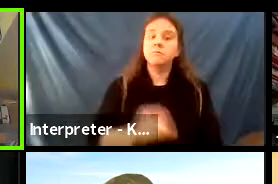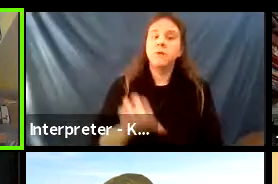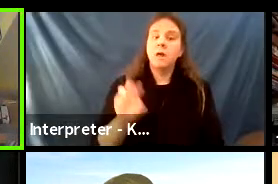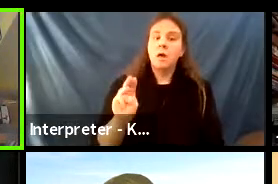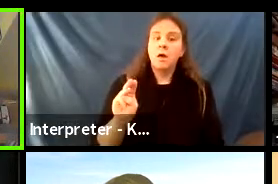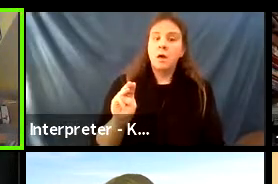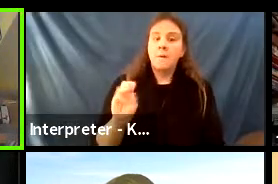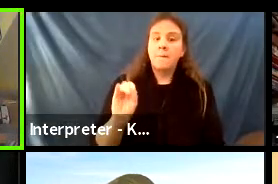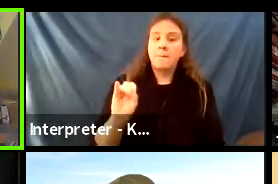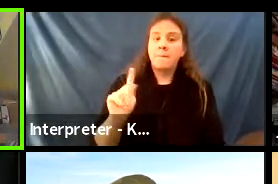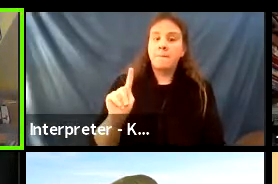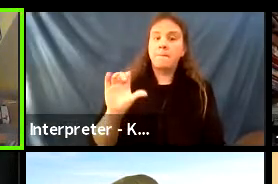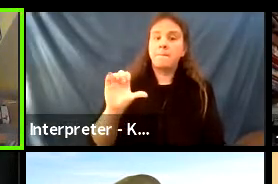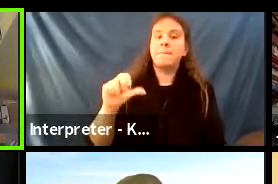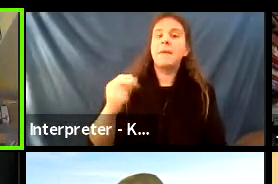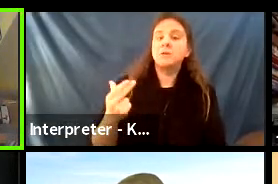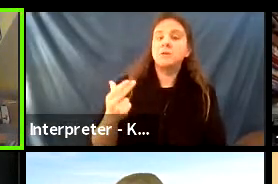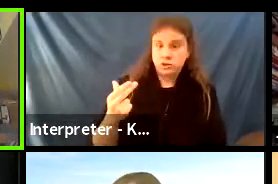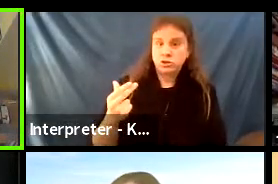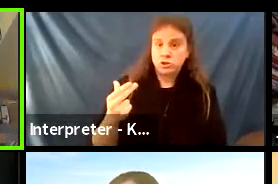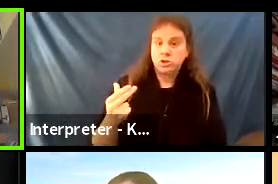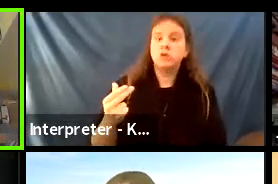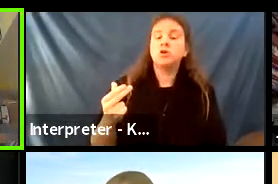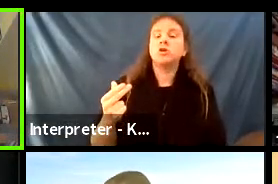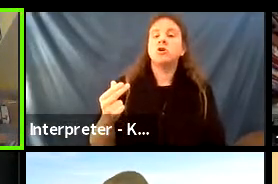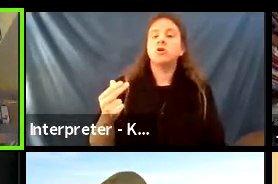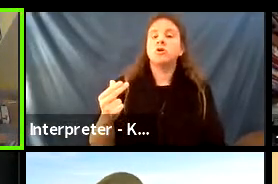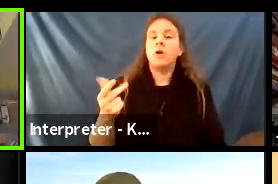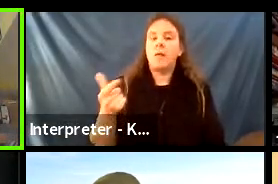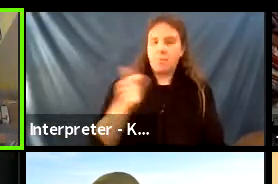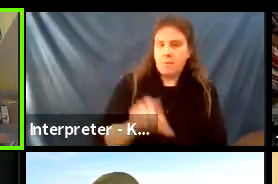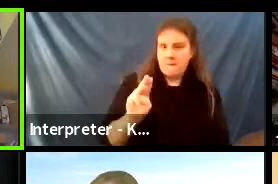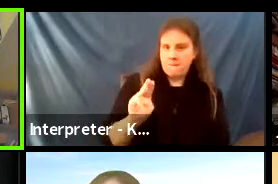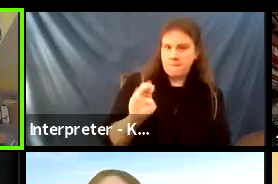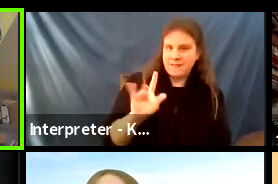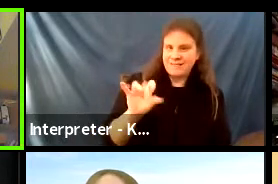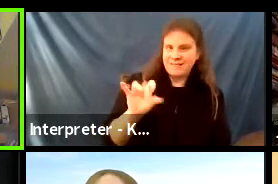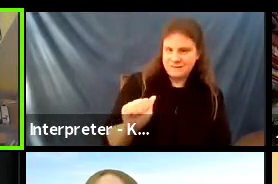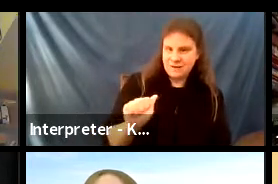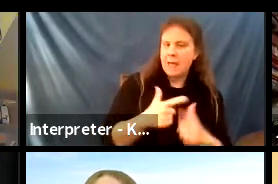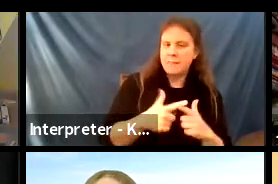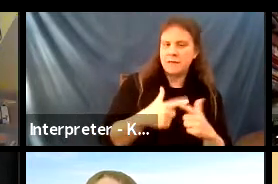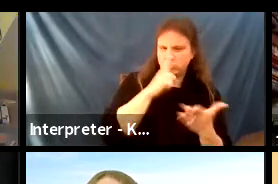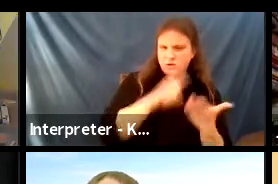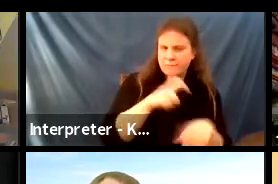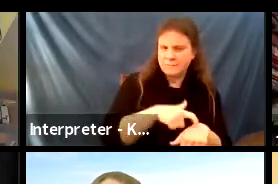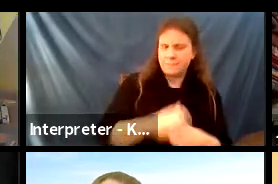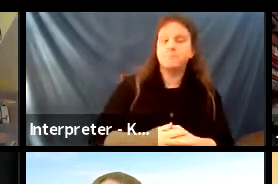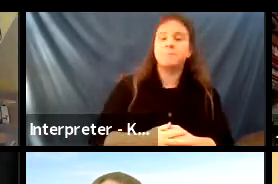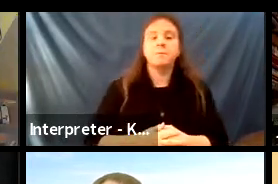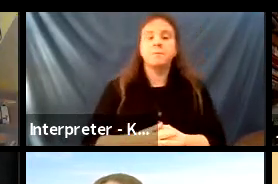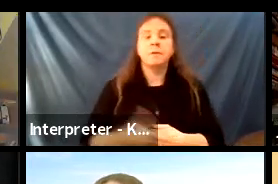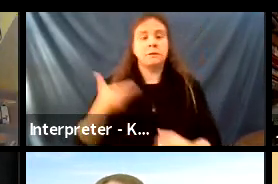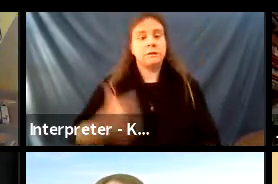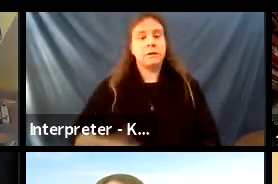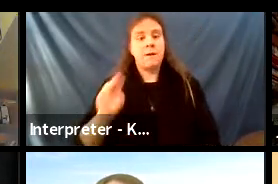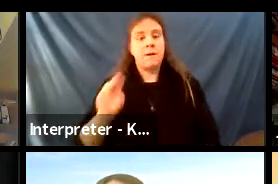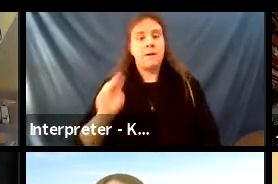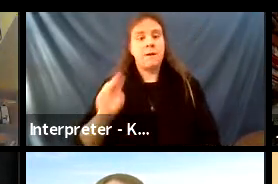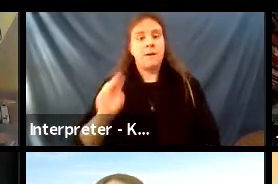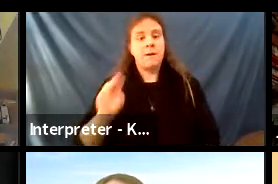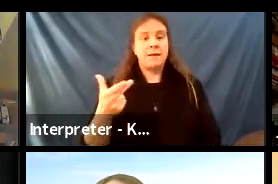Melissa Stafford Jones, and then we're going to do a time check and see where we are. Mitch? Bobby, Mitch Steiger with the California